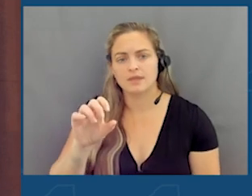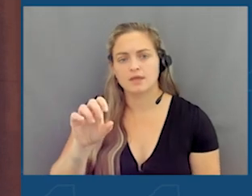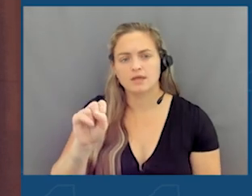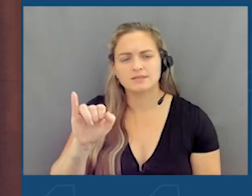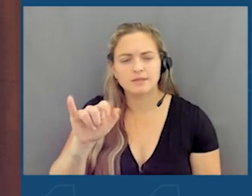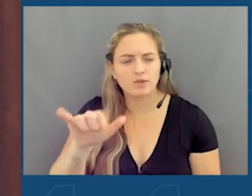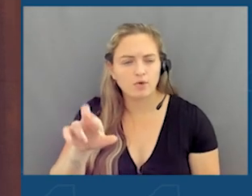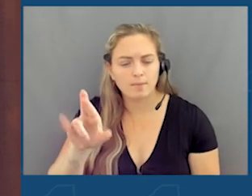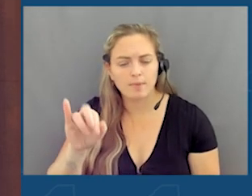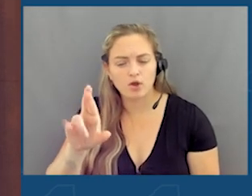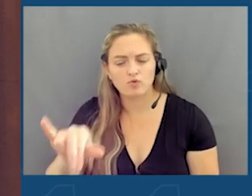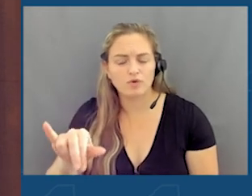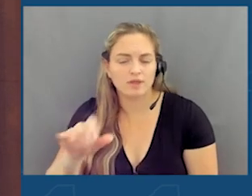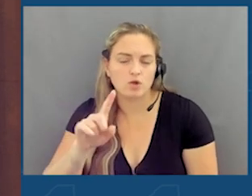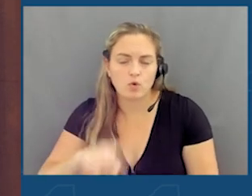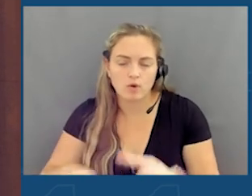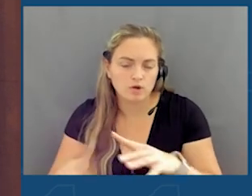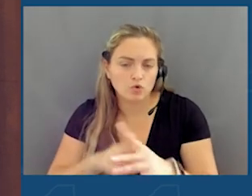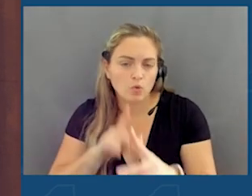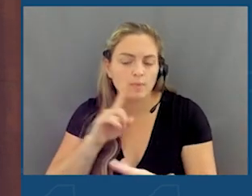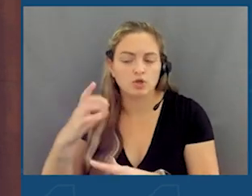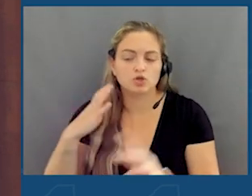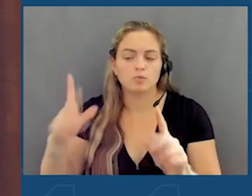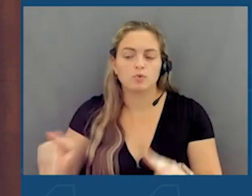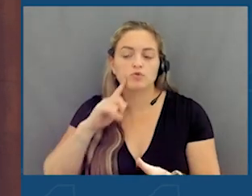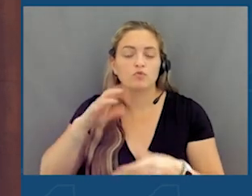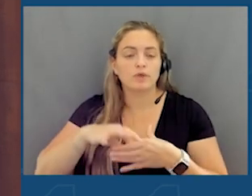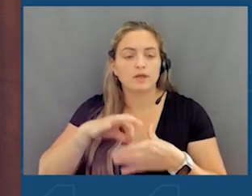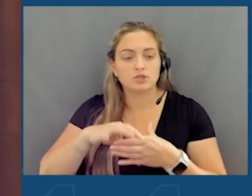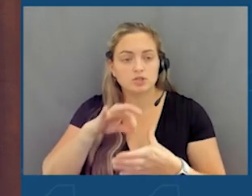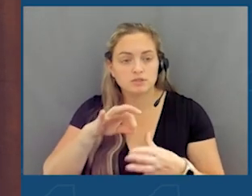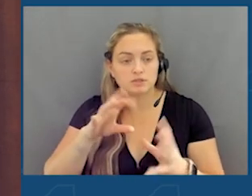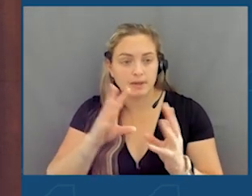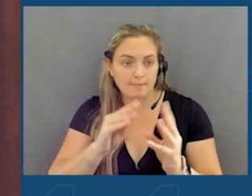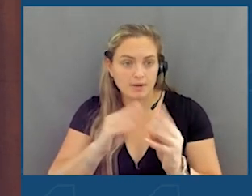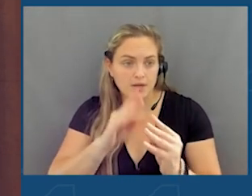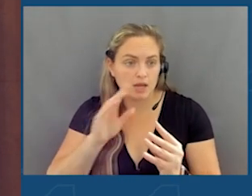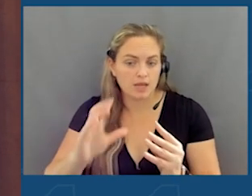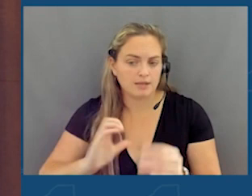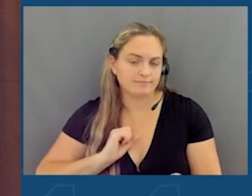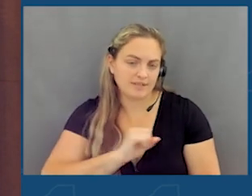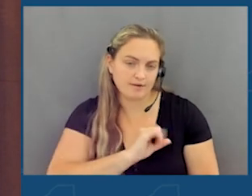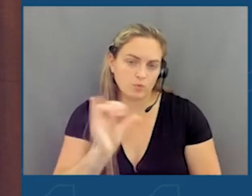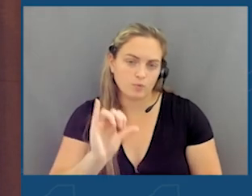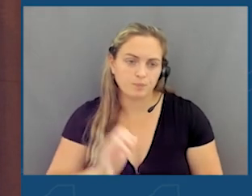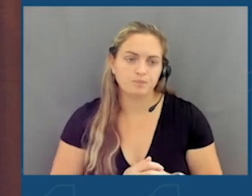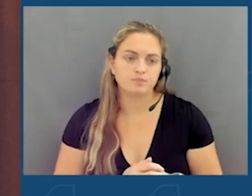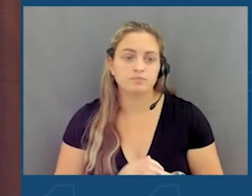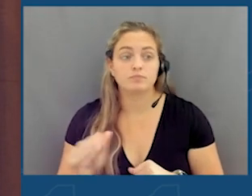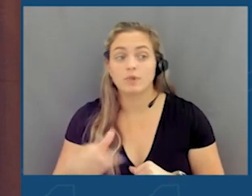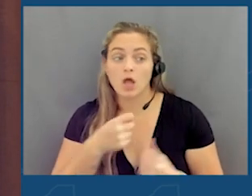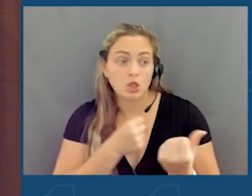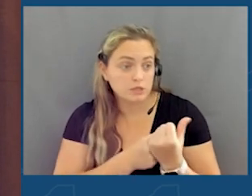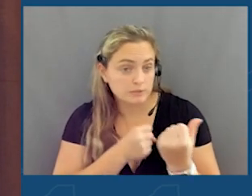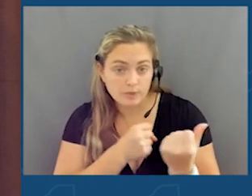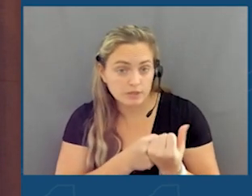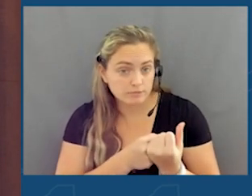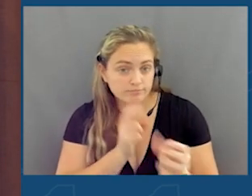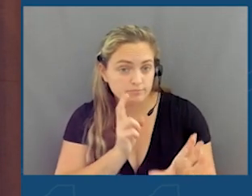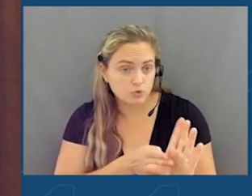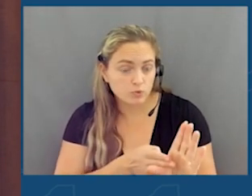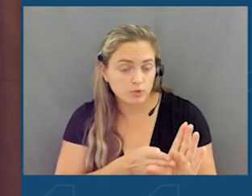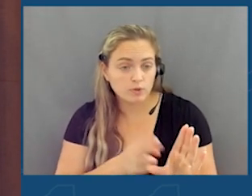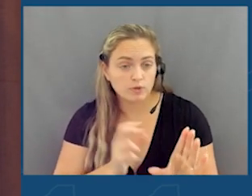unexpectedly this morning, but he's the chair of the Elections Committee in the Senate as well. Some of our other sponsors who've joined us are